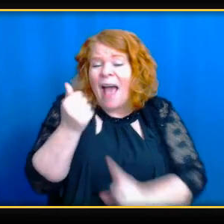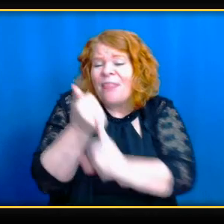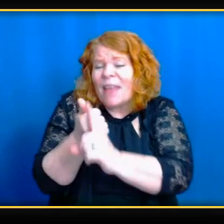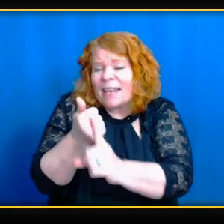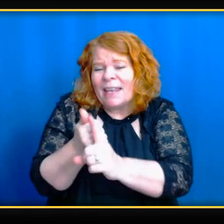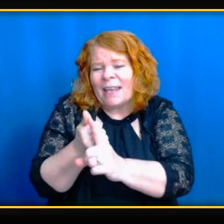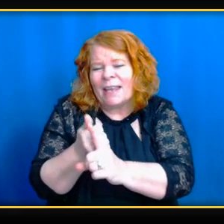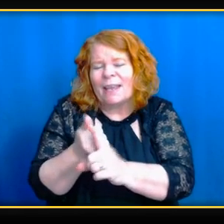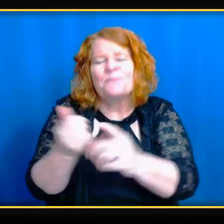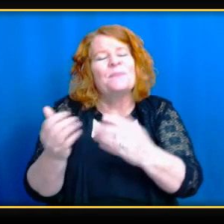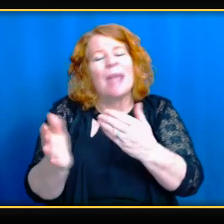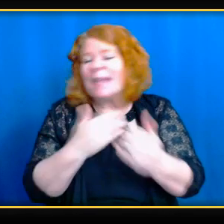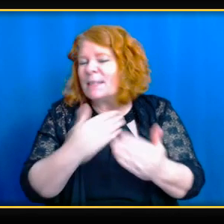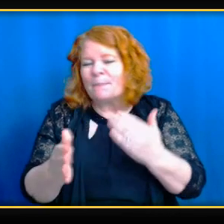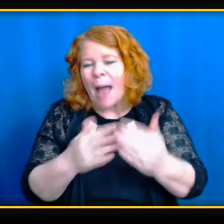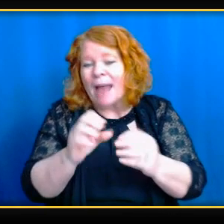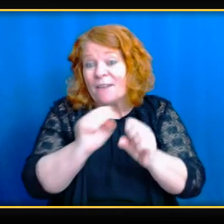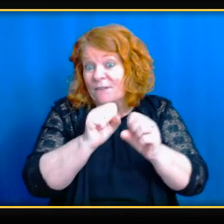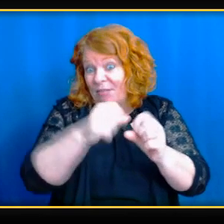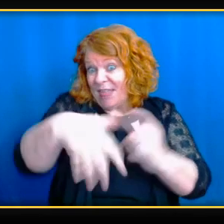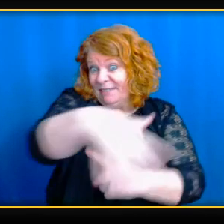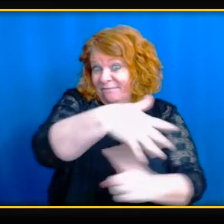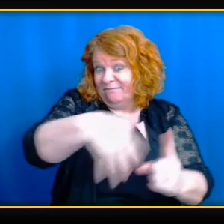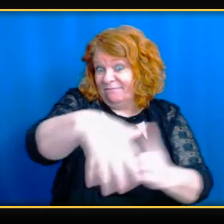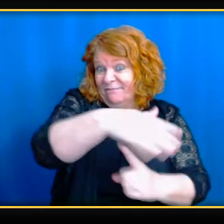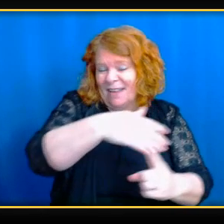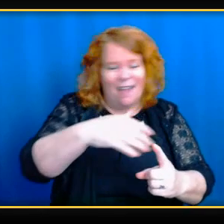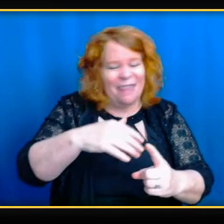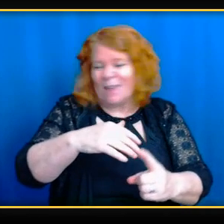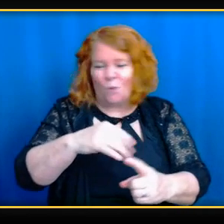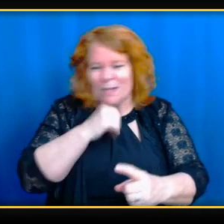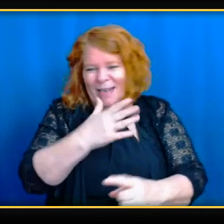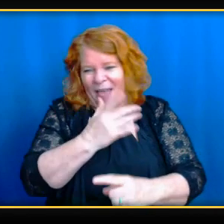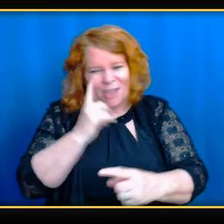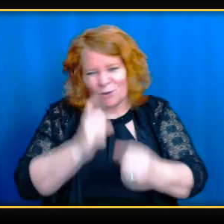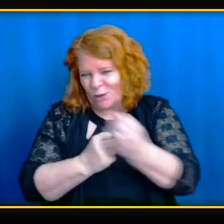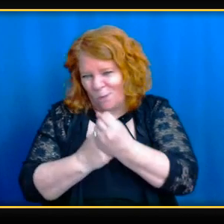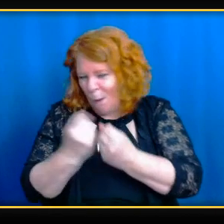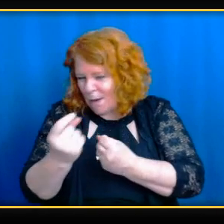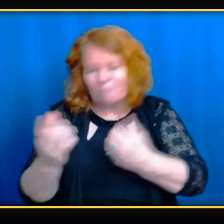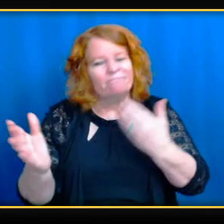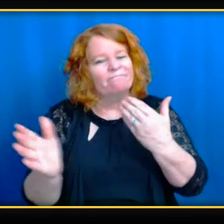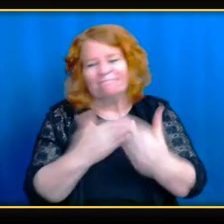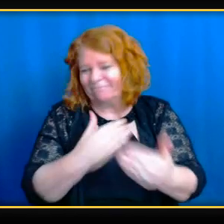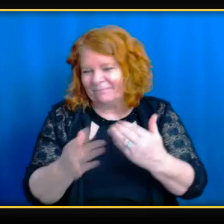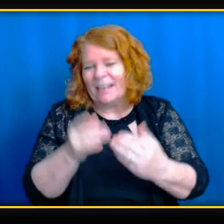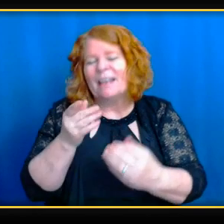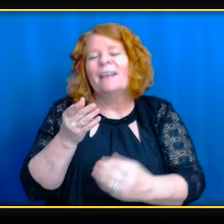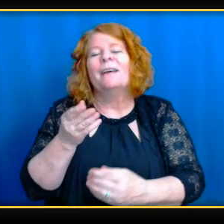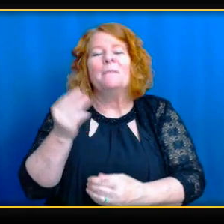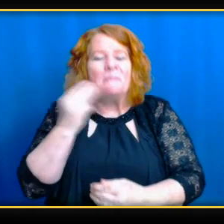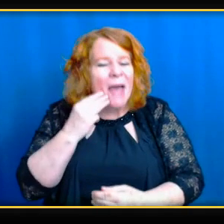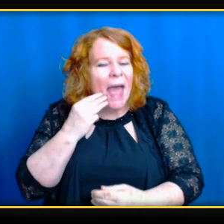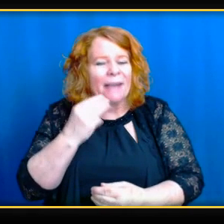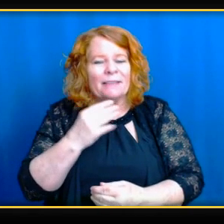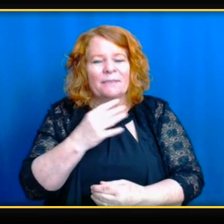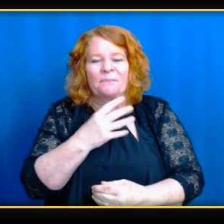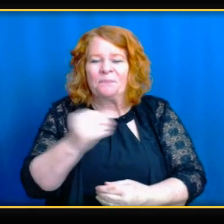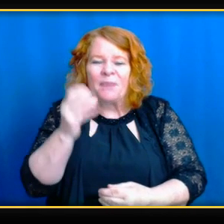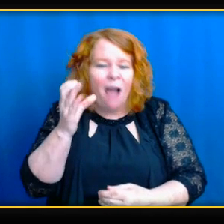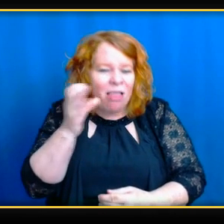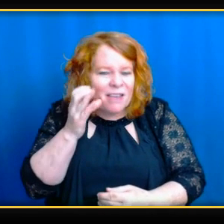him that was really not there to support him, that he and Colleen and others really were able